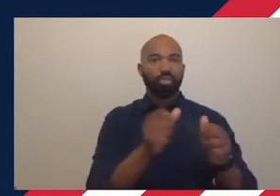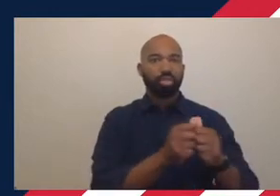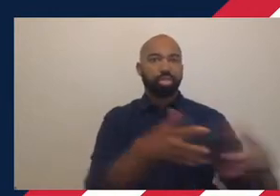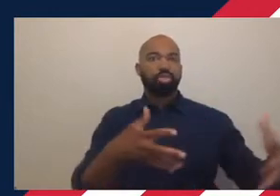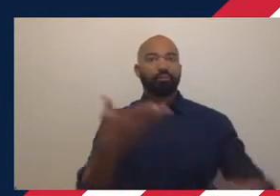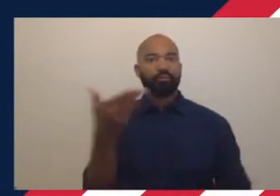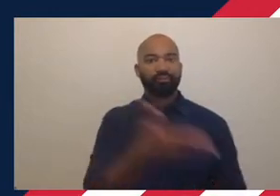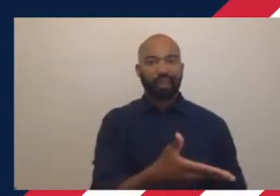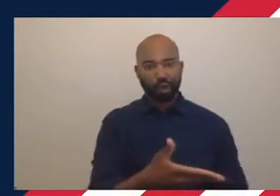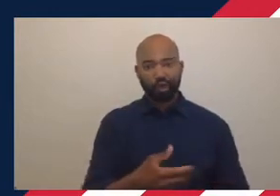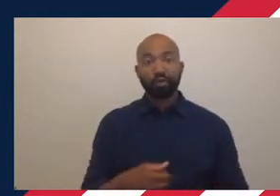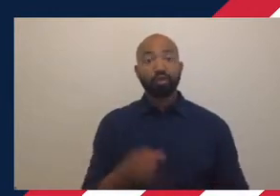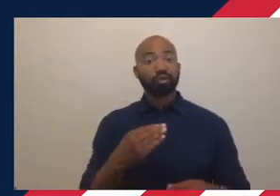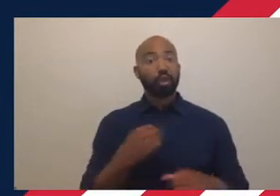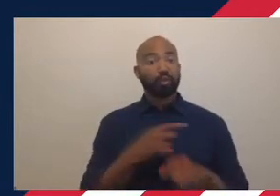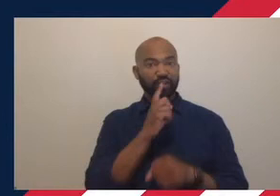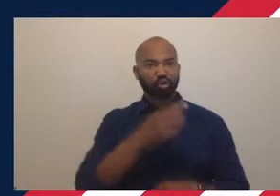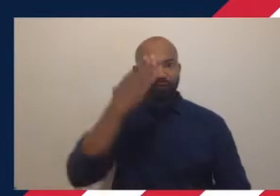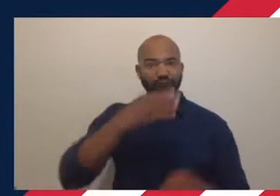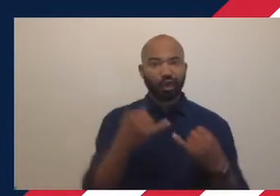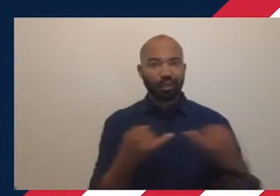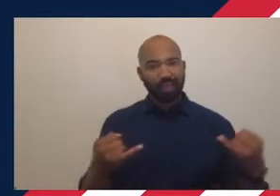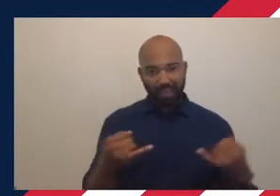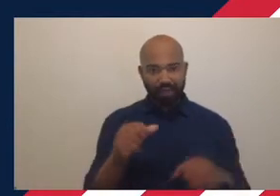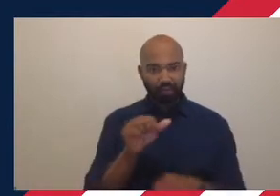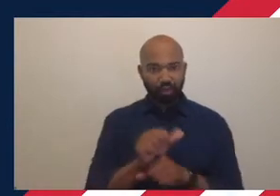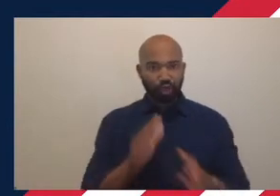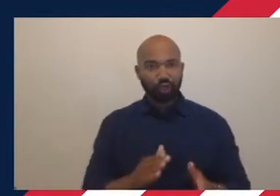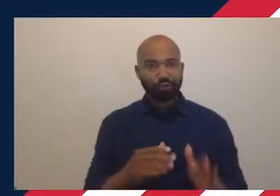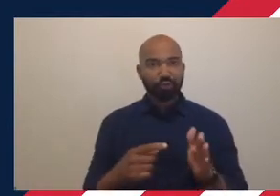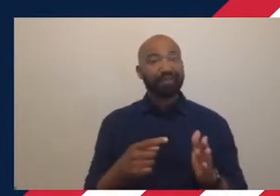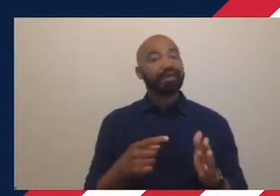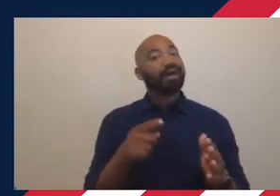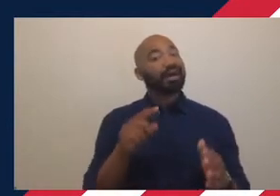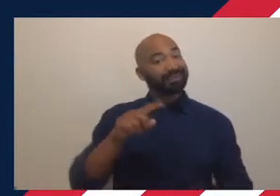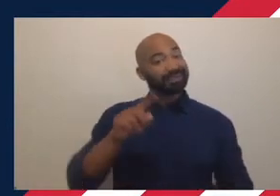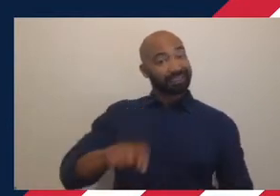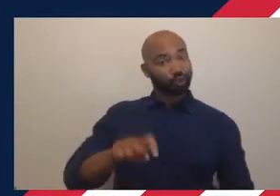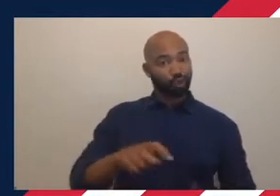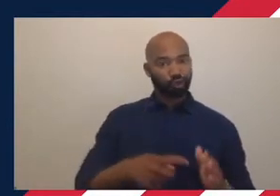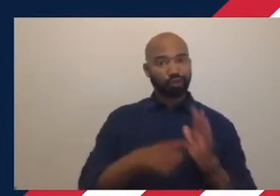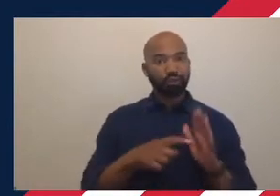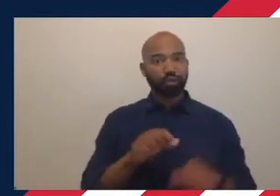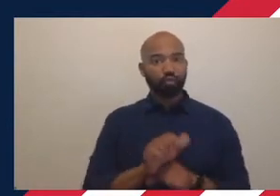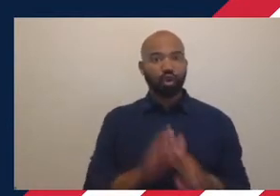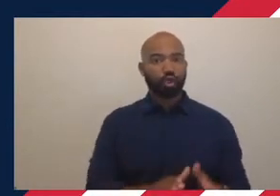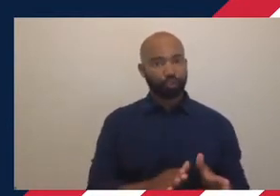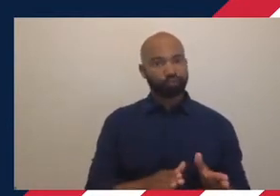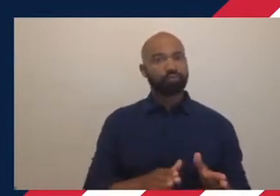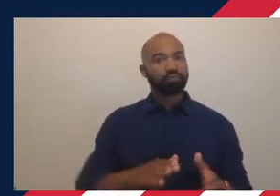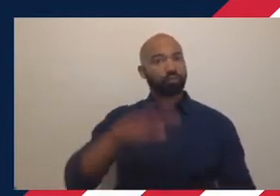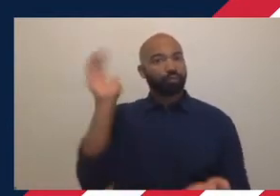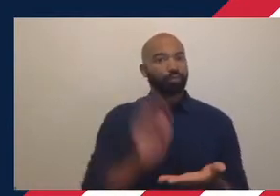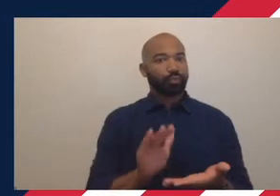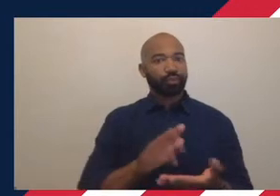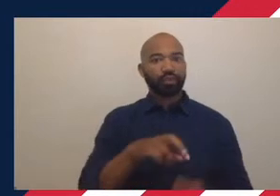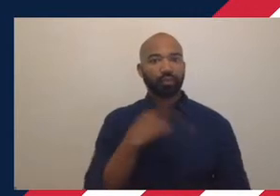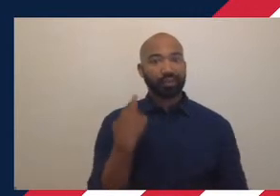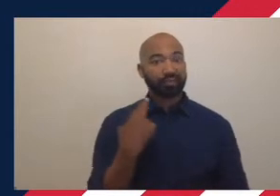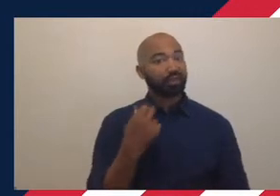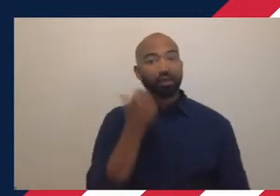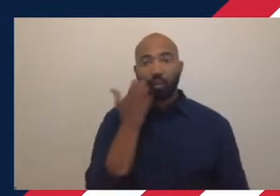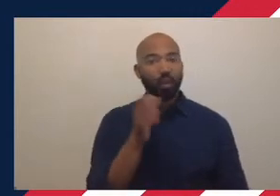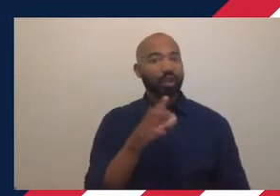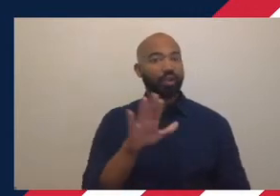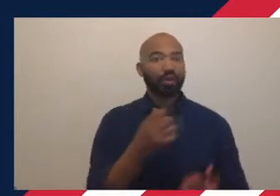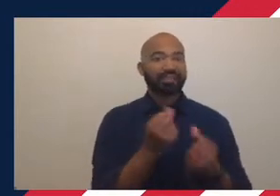essential workers like yourself, are never cut short again, and you don't have to jeopardize your health and safety and that of your family